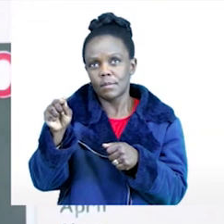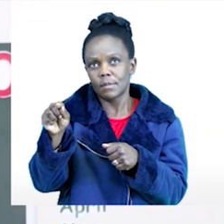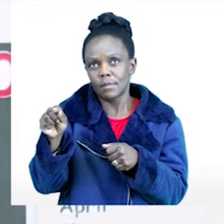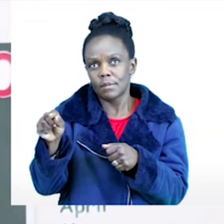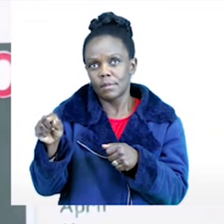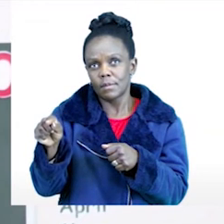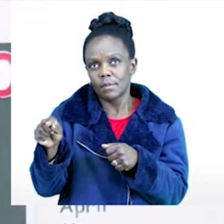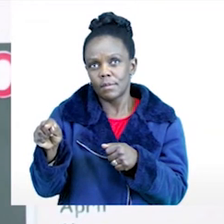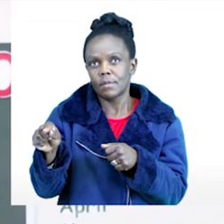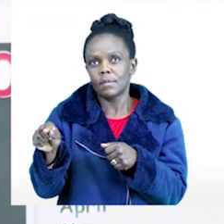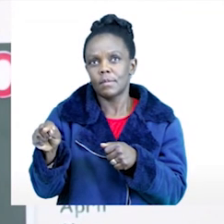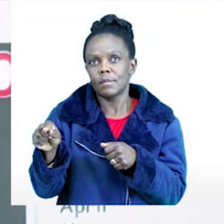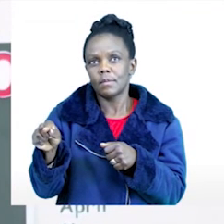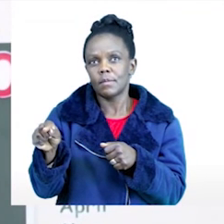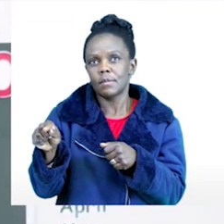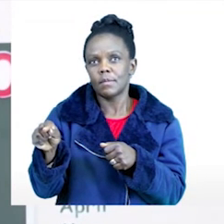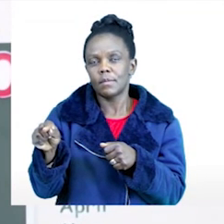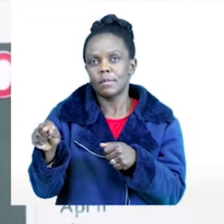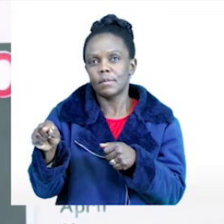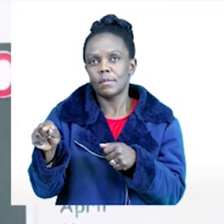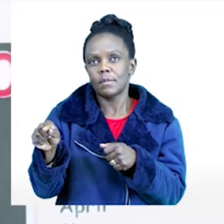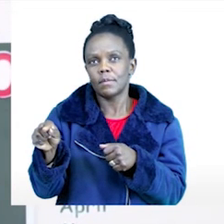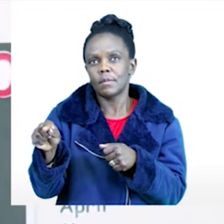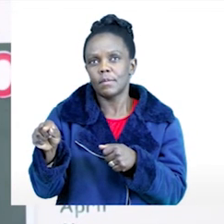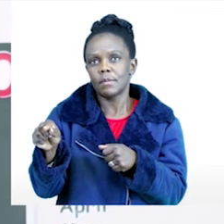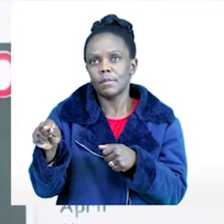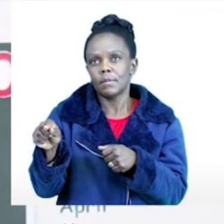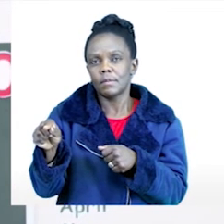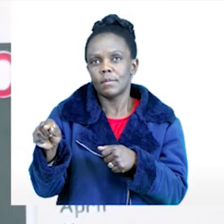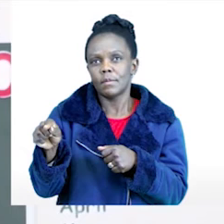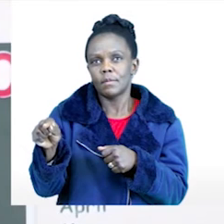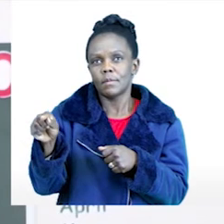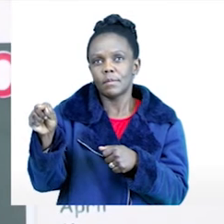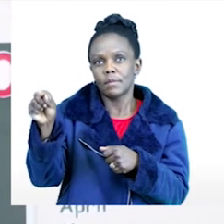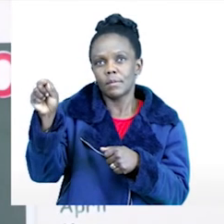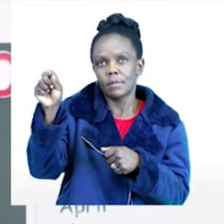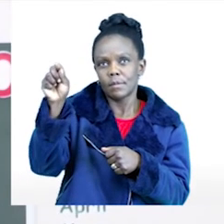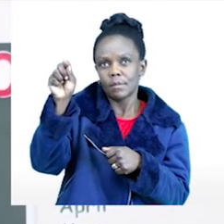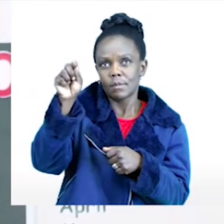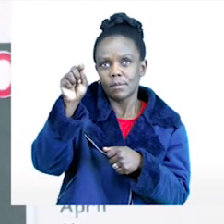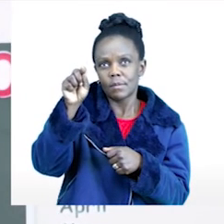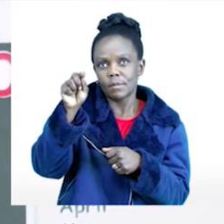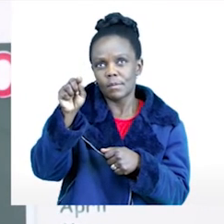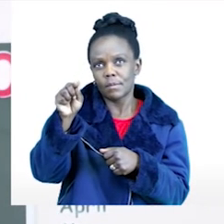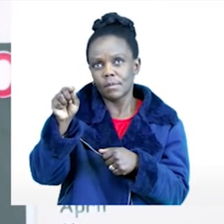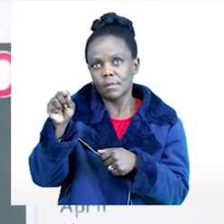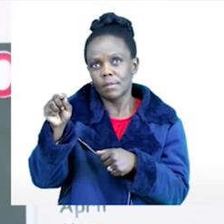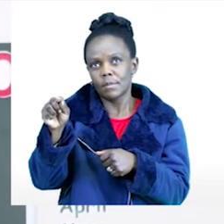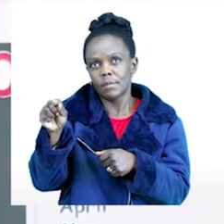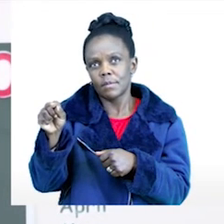your pencil and to make the lines meet the trace line as well.